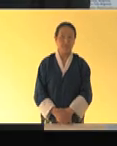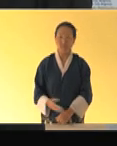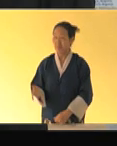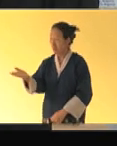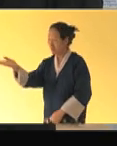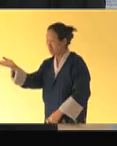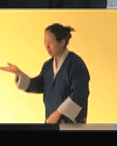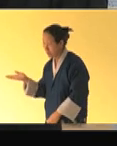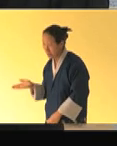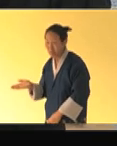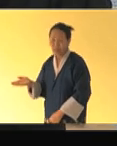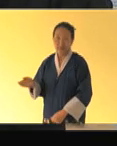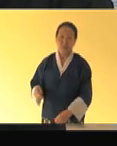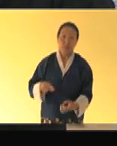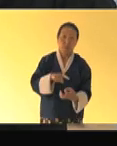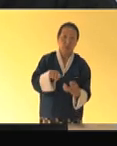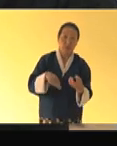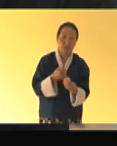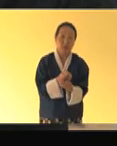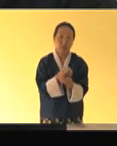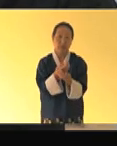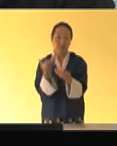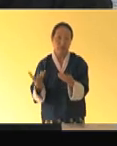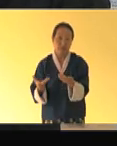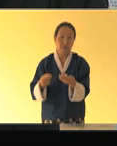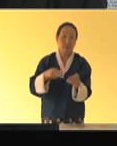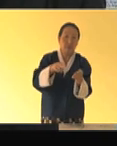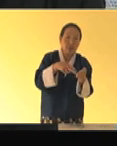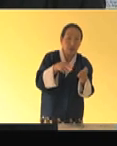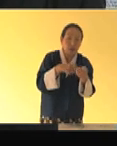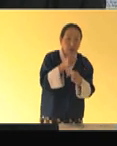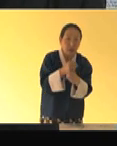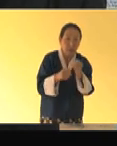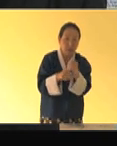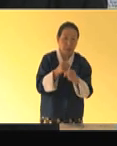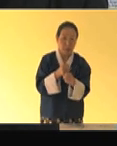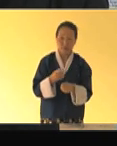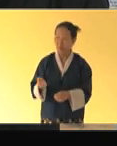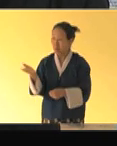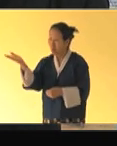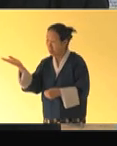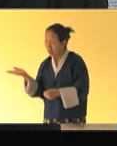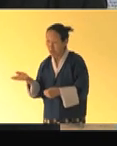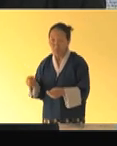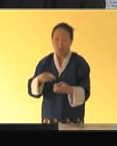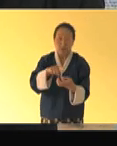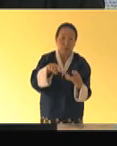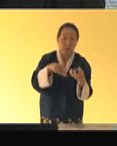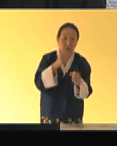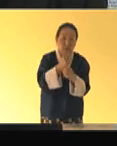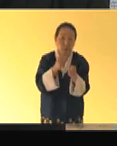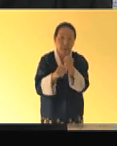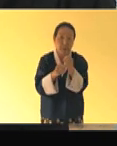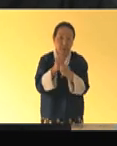Here is a display of natural dyes. So here we have displayed the common natural dyes plants that